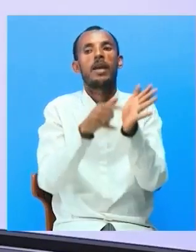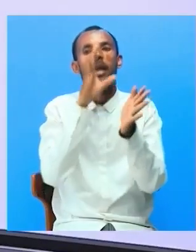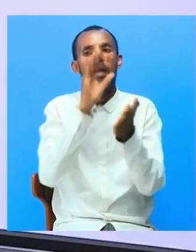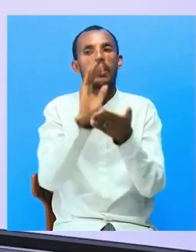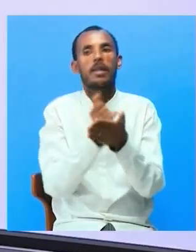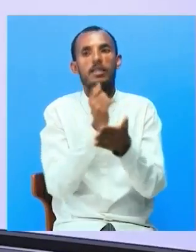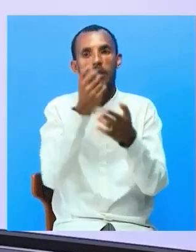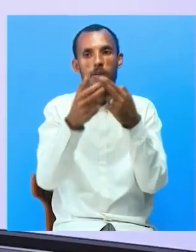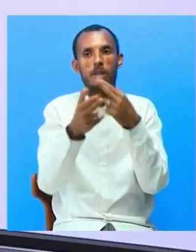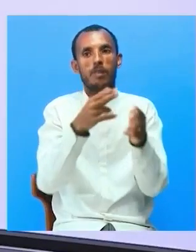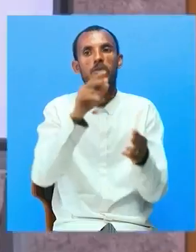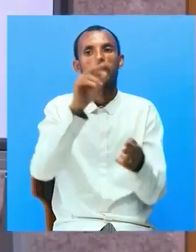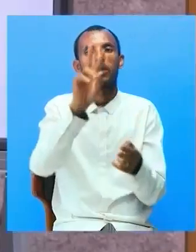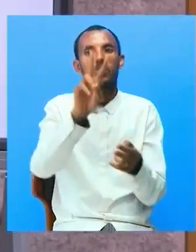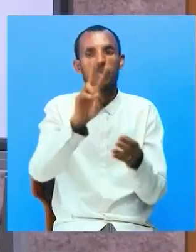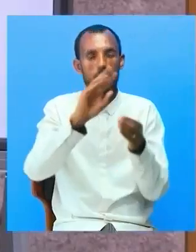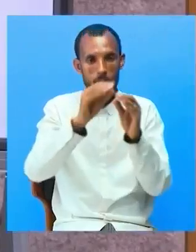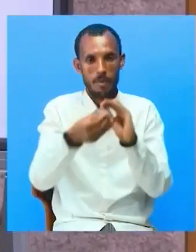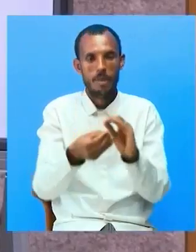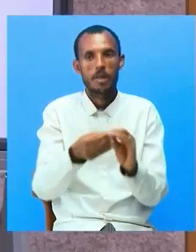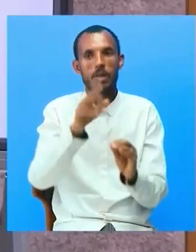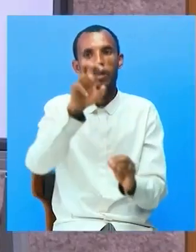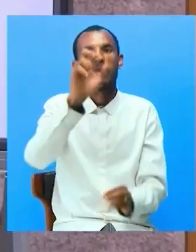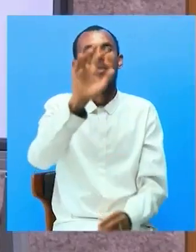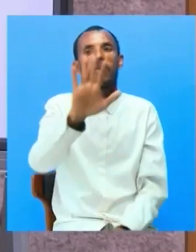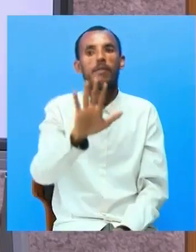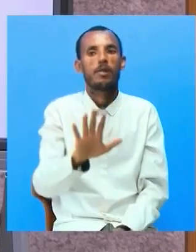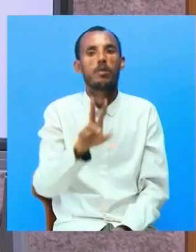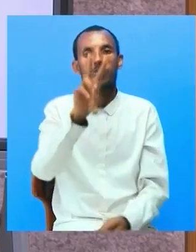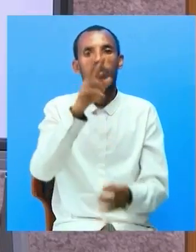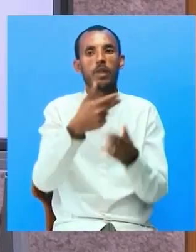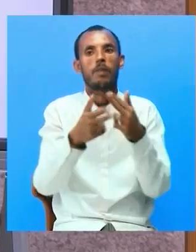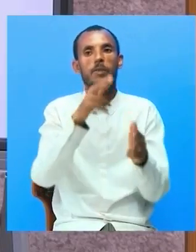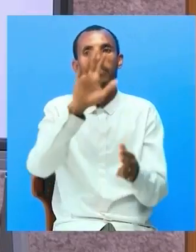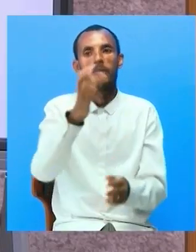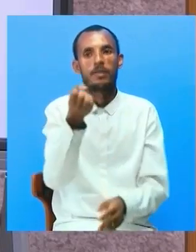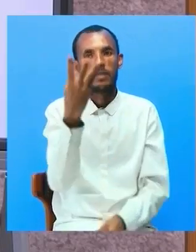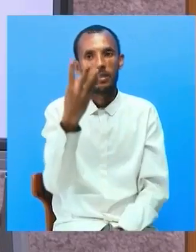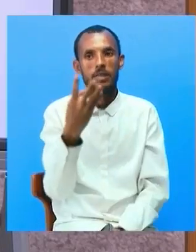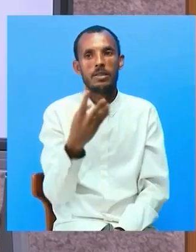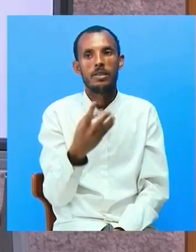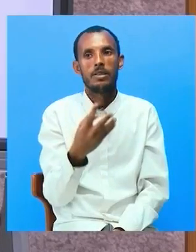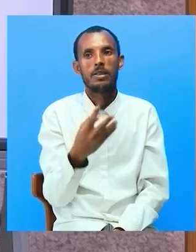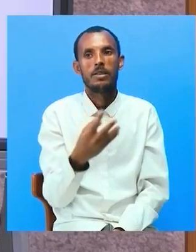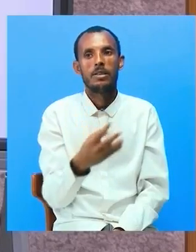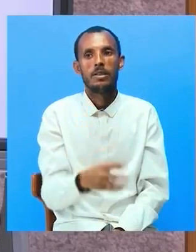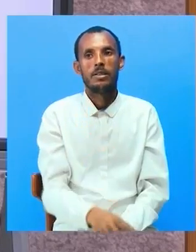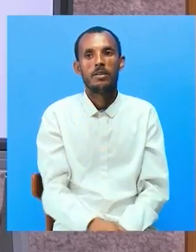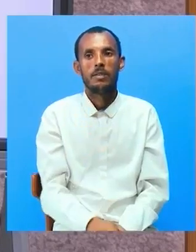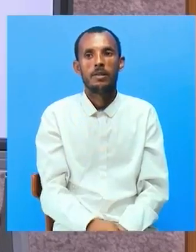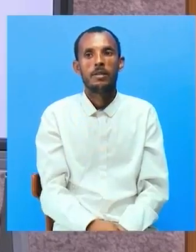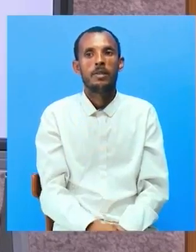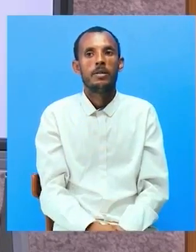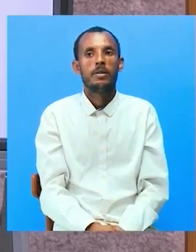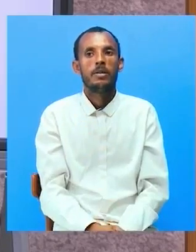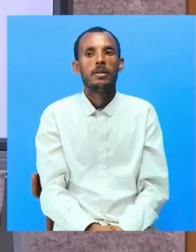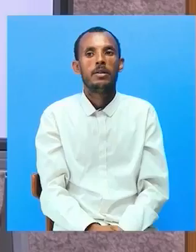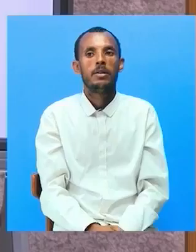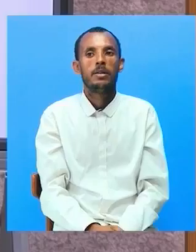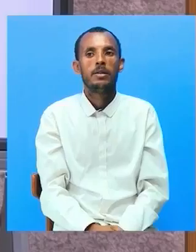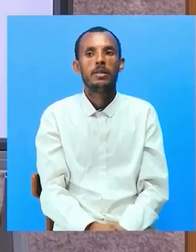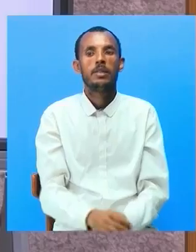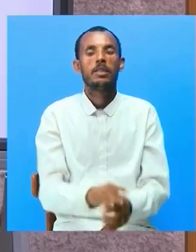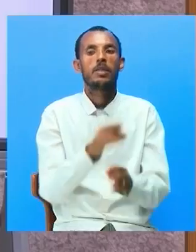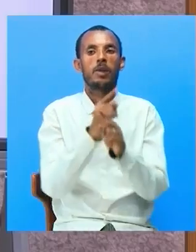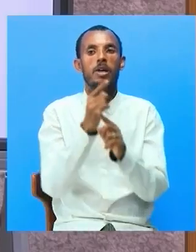the product of the two numbers 25. 2 times 5 is this much? Here it is 10. Therefore, the correct